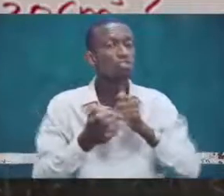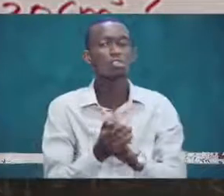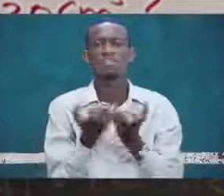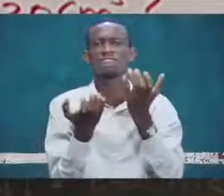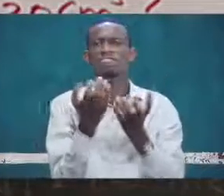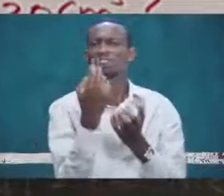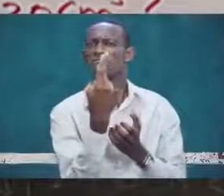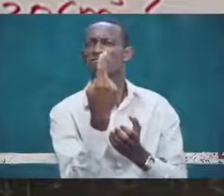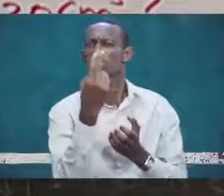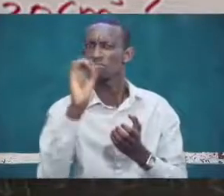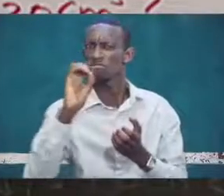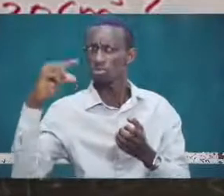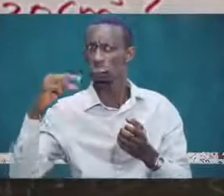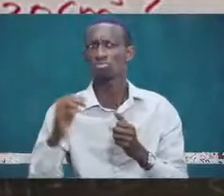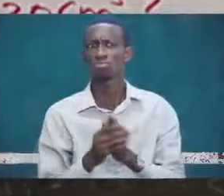of 30